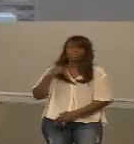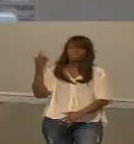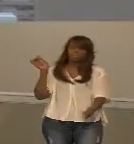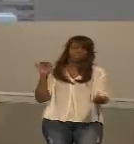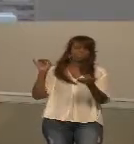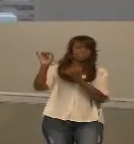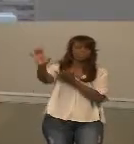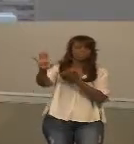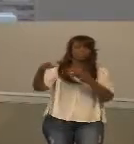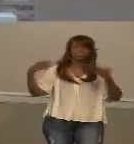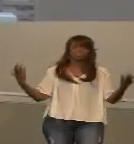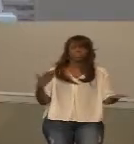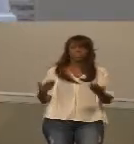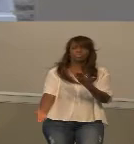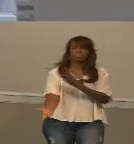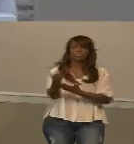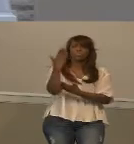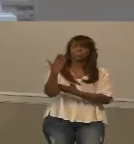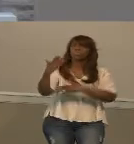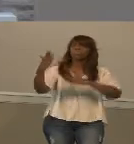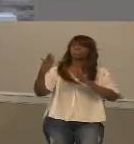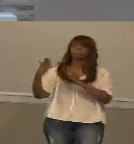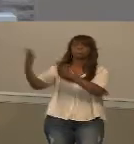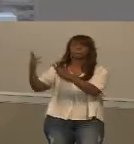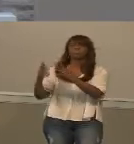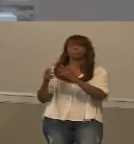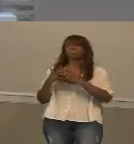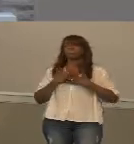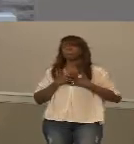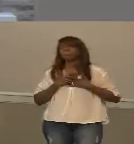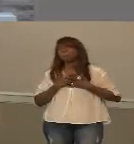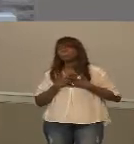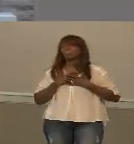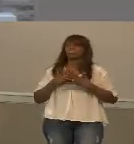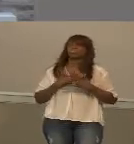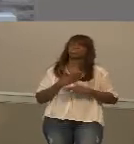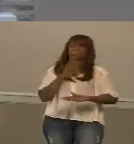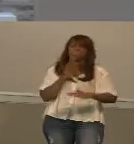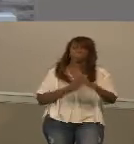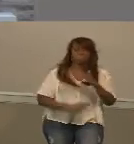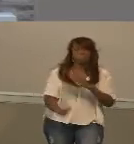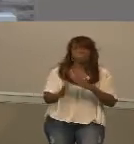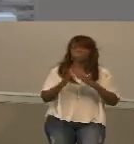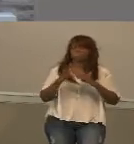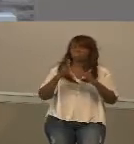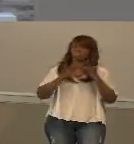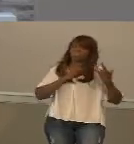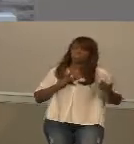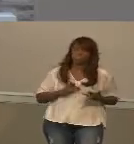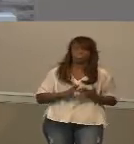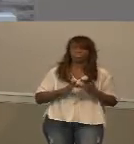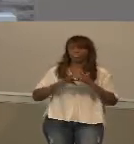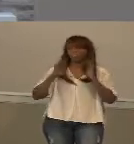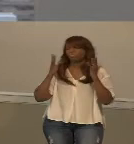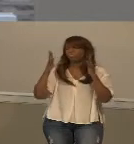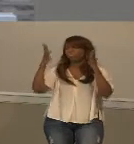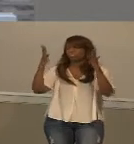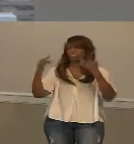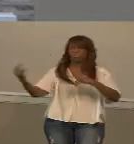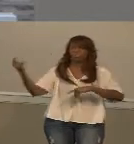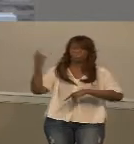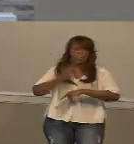come before you this morning with grateful and humble hearts. We praise you today not